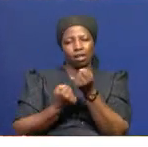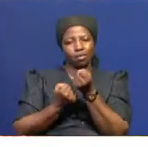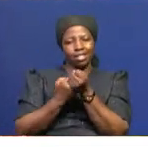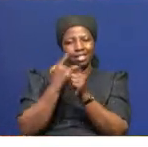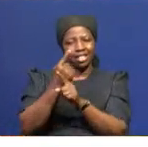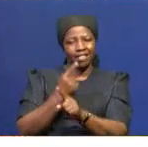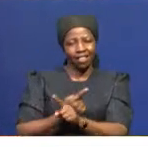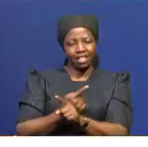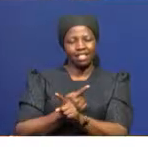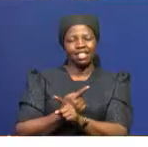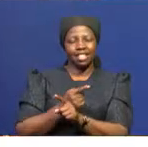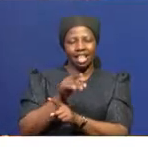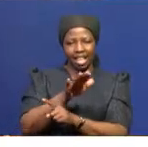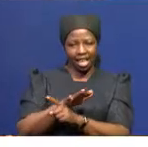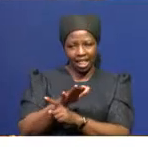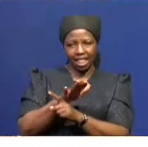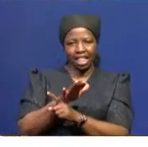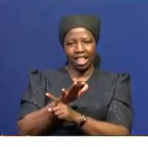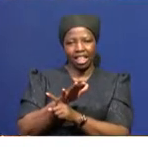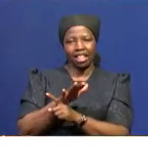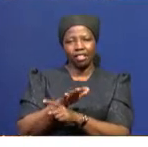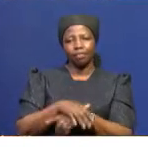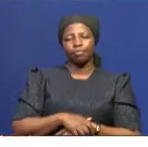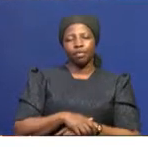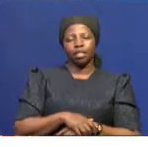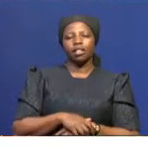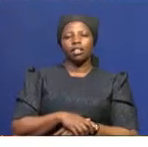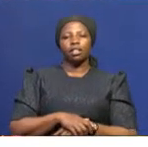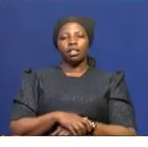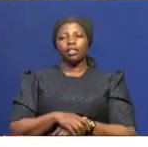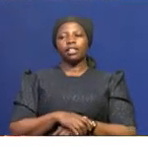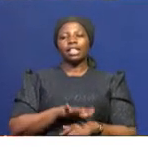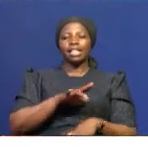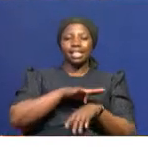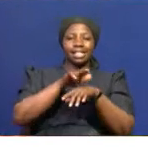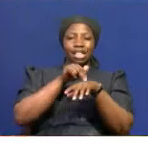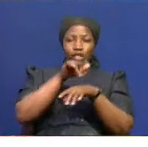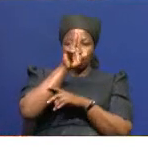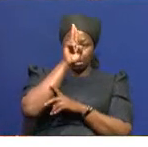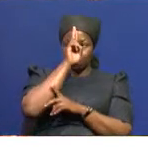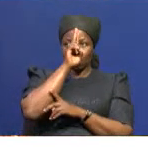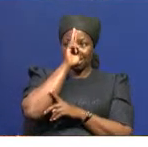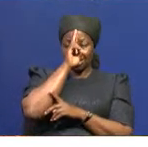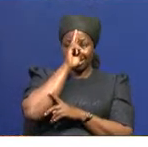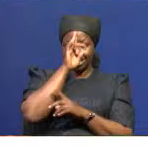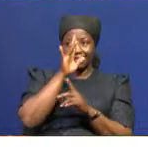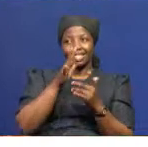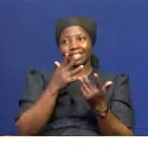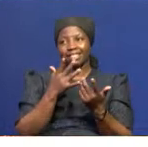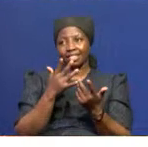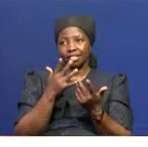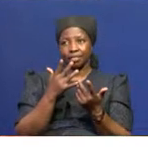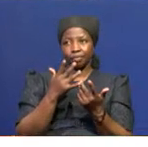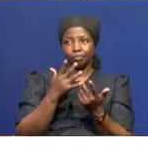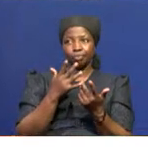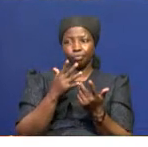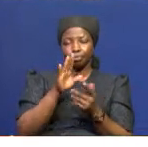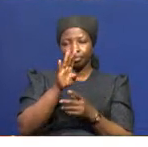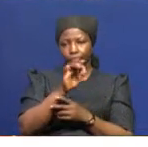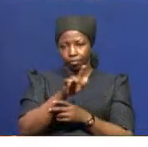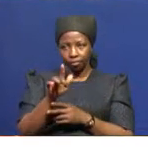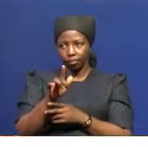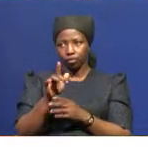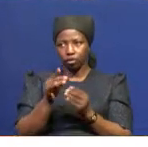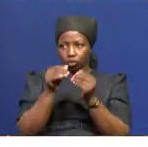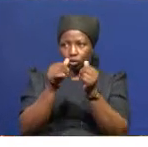of forensic science. The National Police Service Veterans and Fallen Heroes Bill to address various aspects